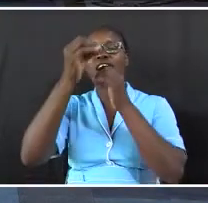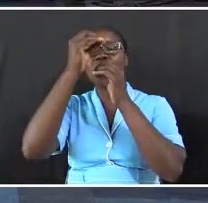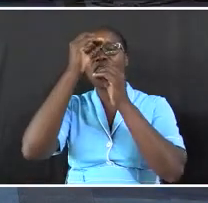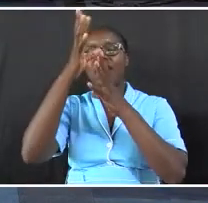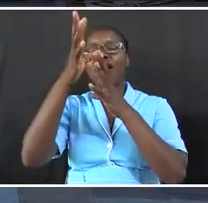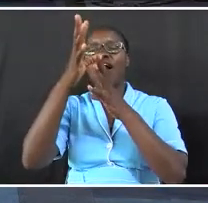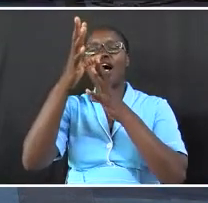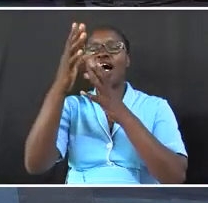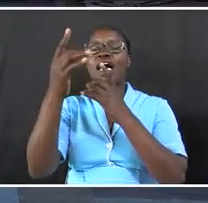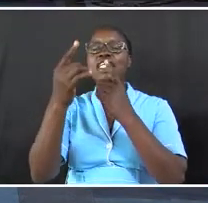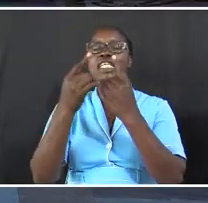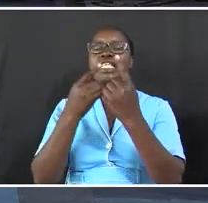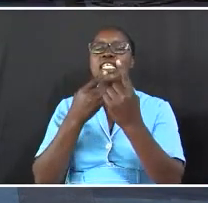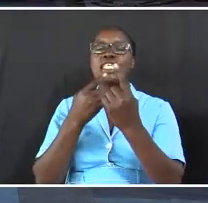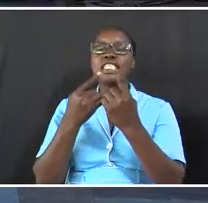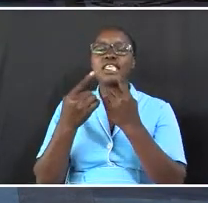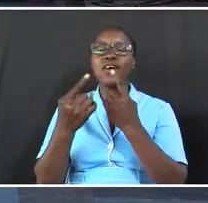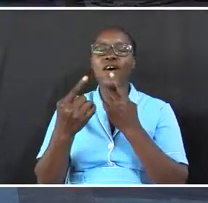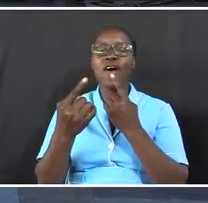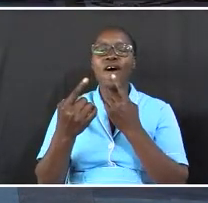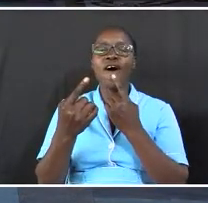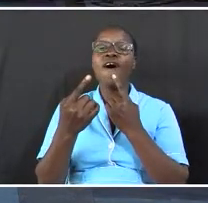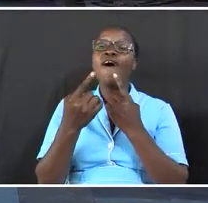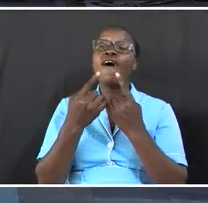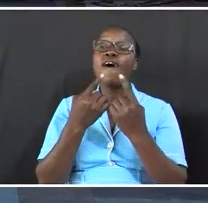Son of God